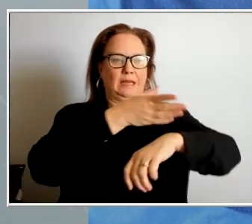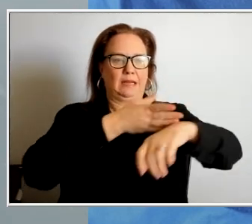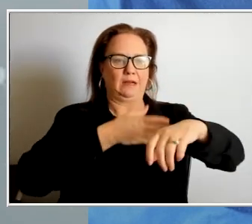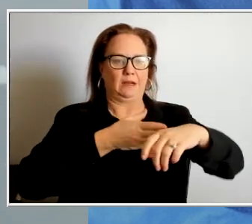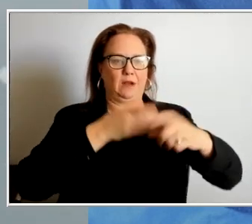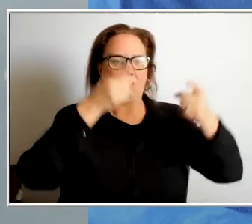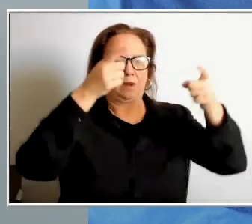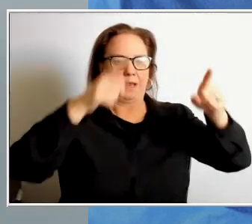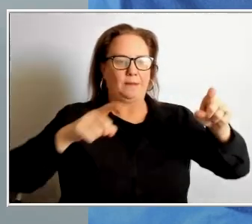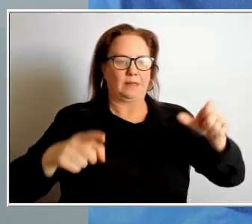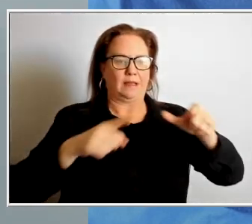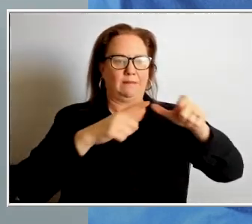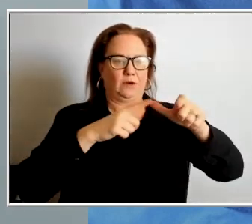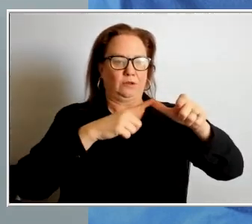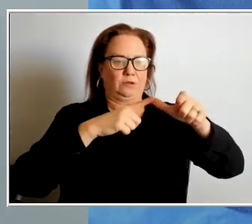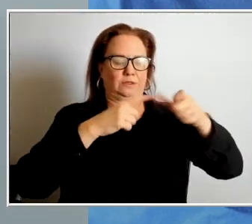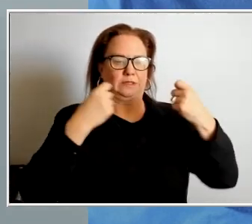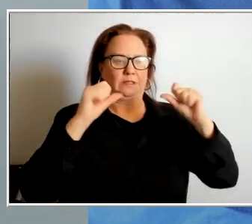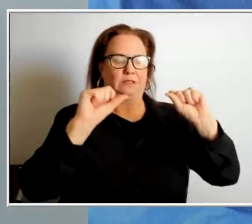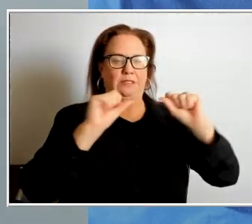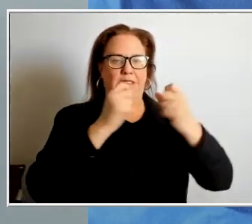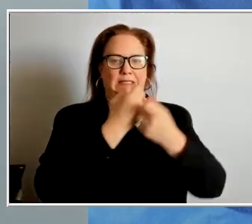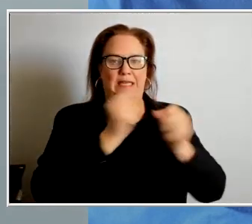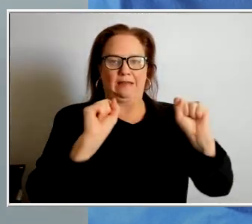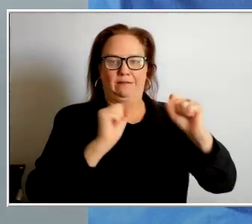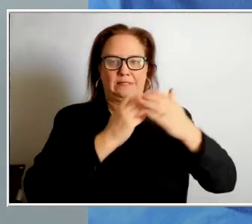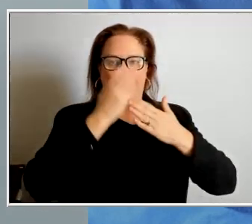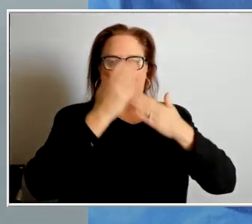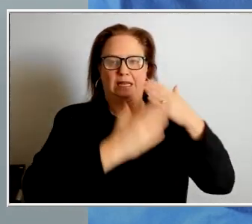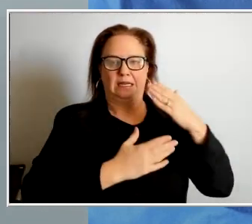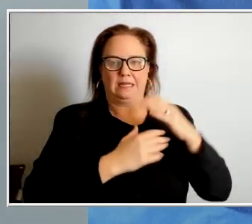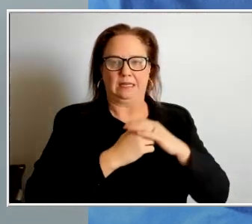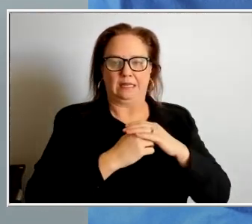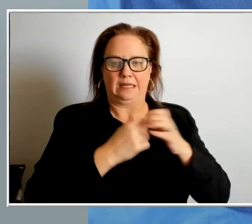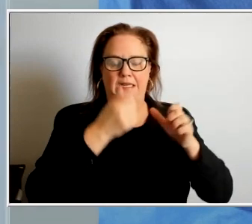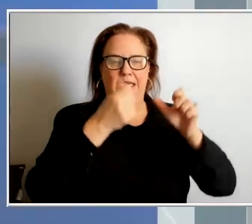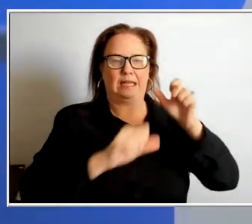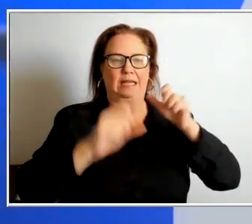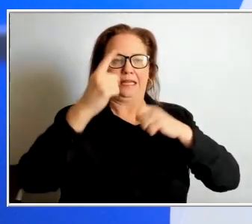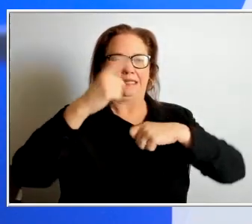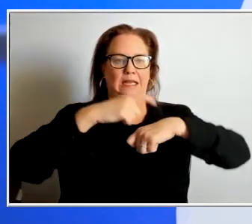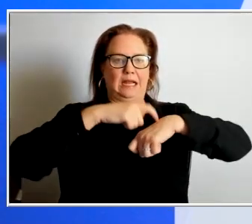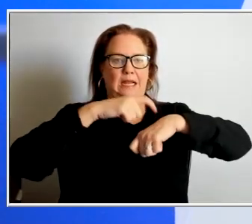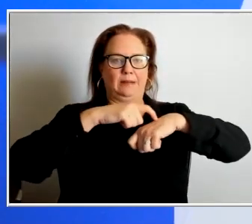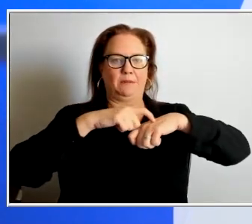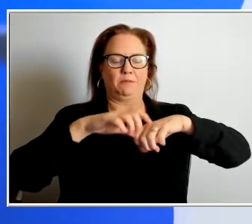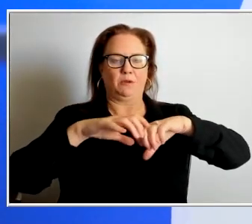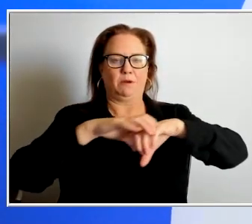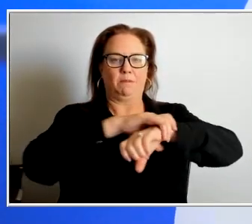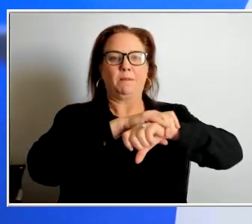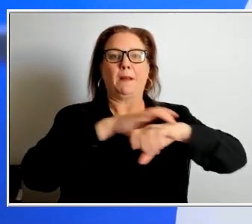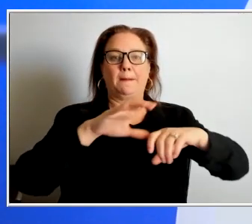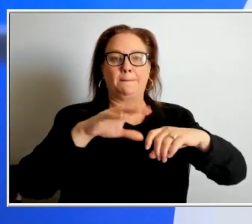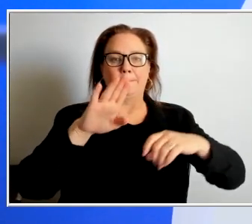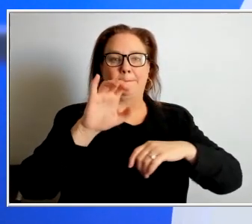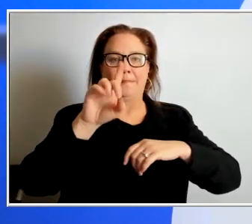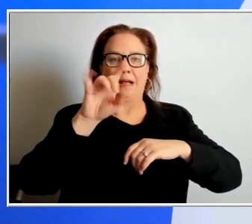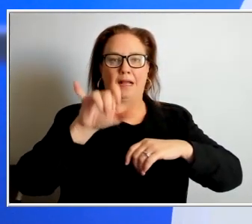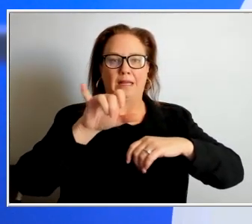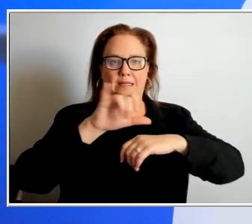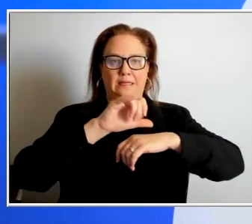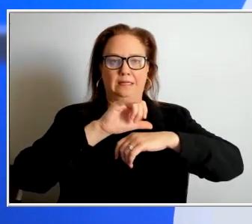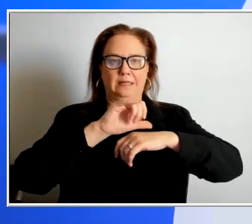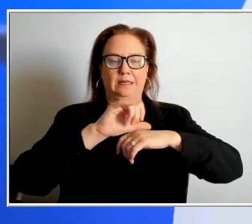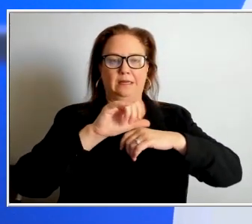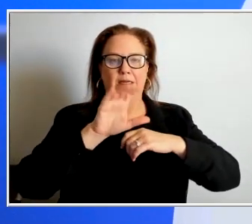that first attempt to salvage his hand? Yeah, so anytime you put another part of a body that has been amputated,